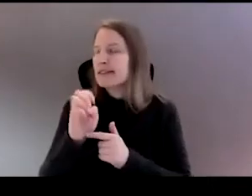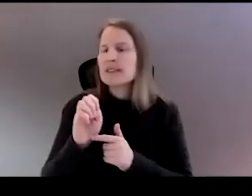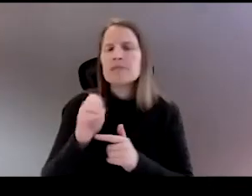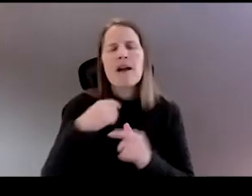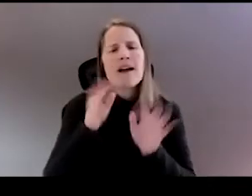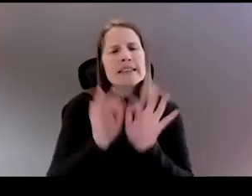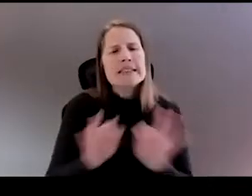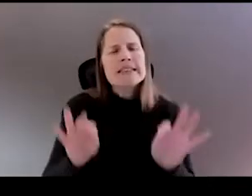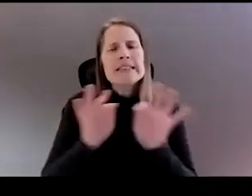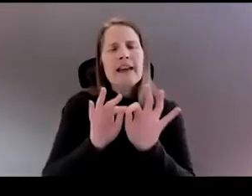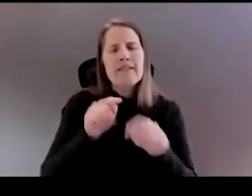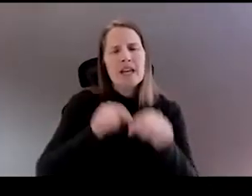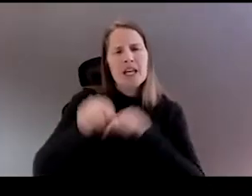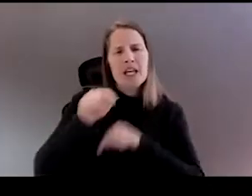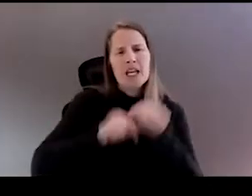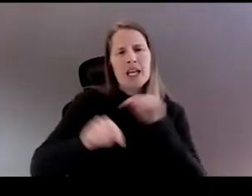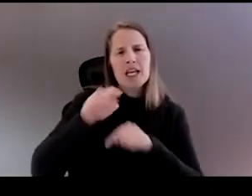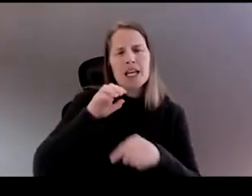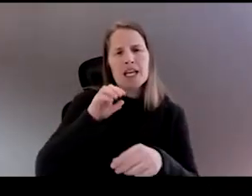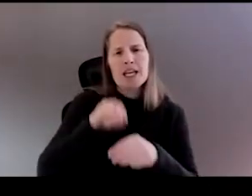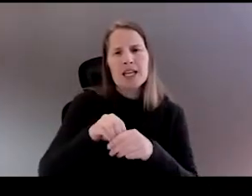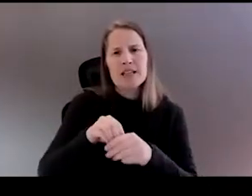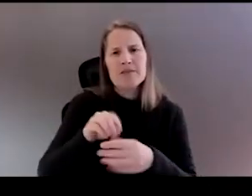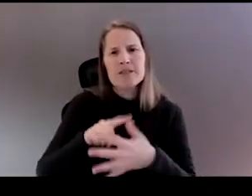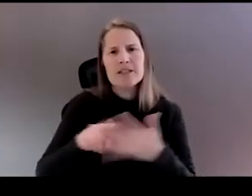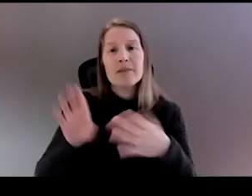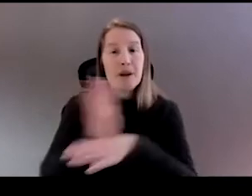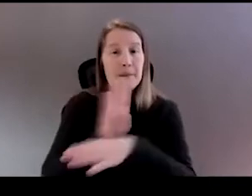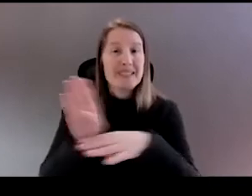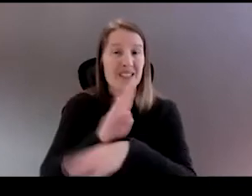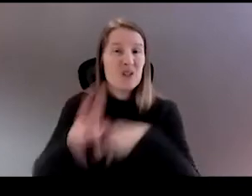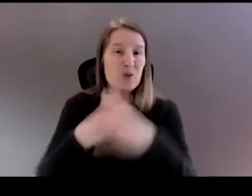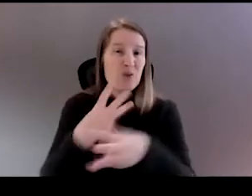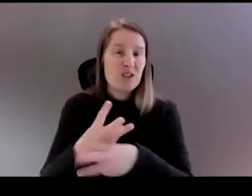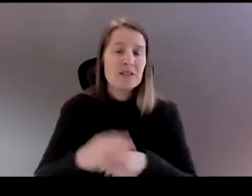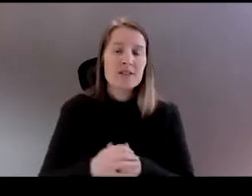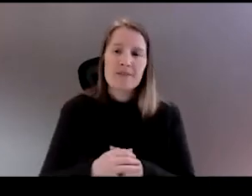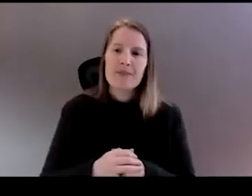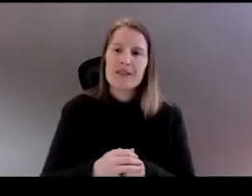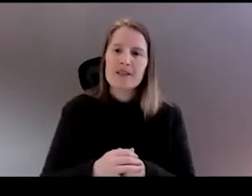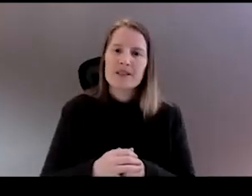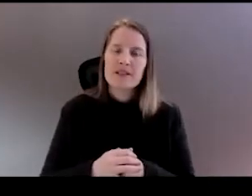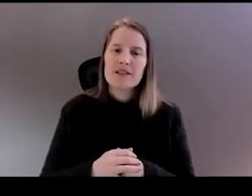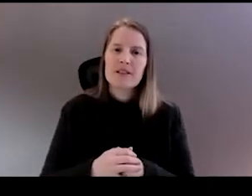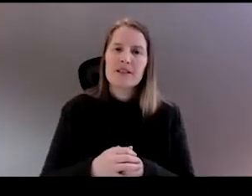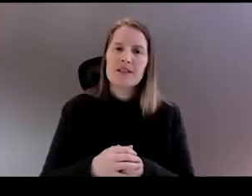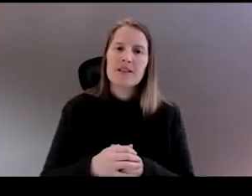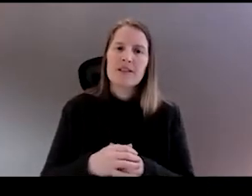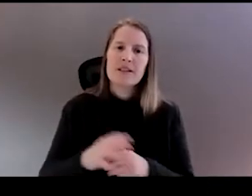in commerce, in business. And the way that I look at it, it refers to how much something is